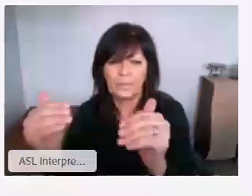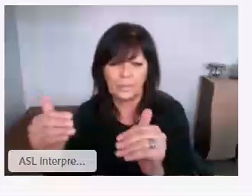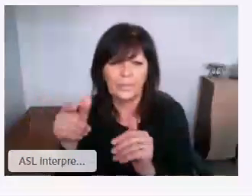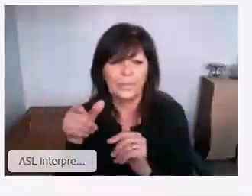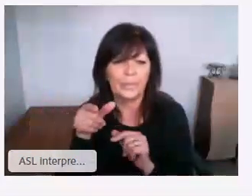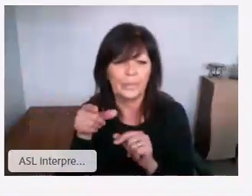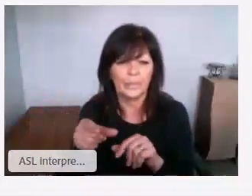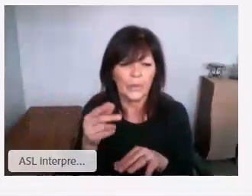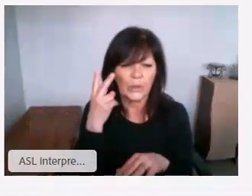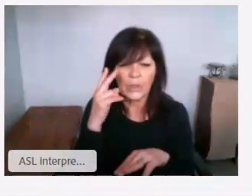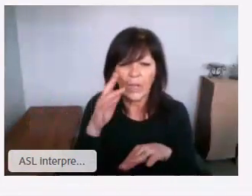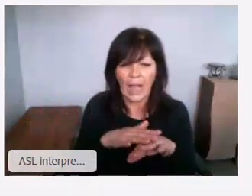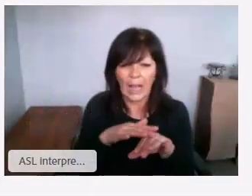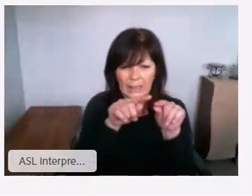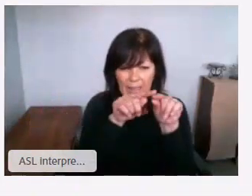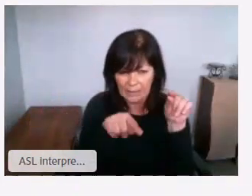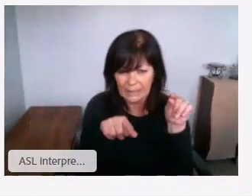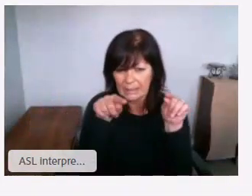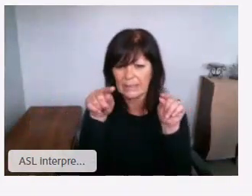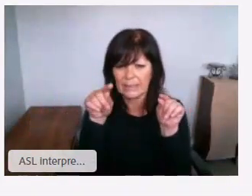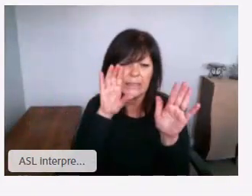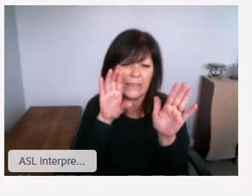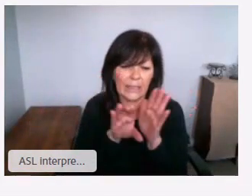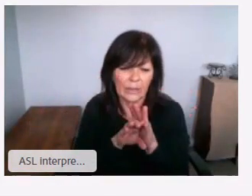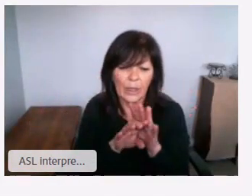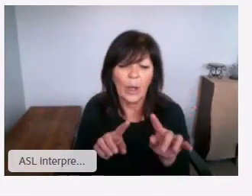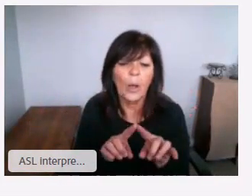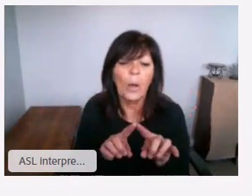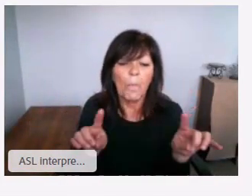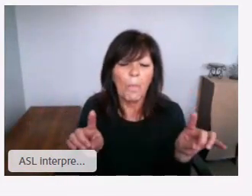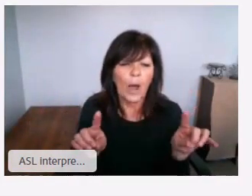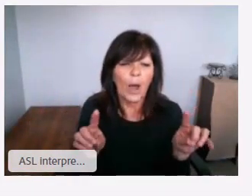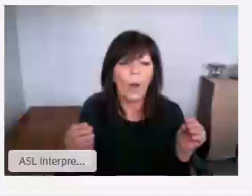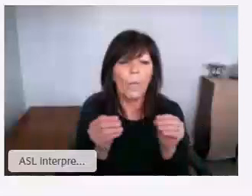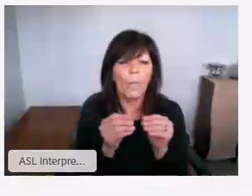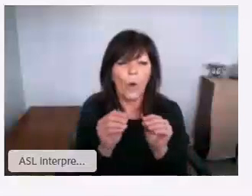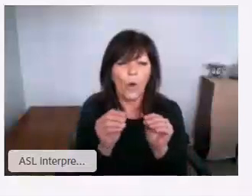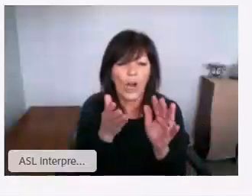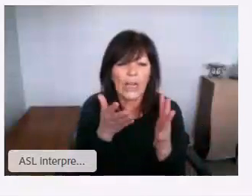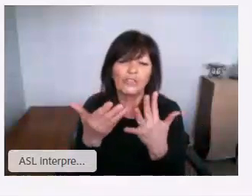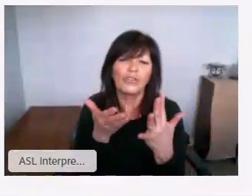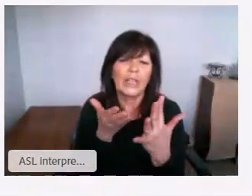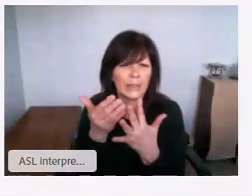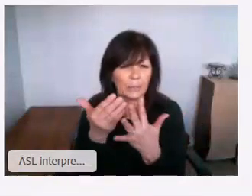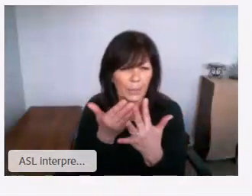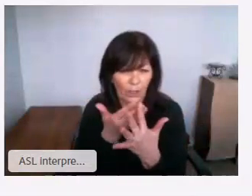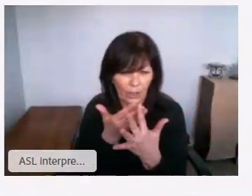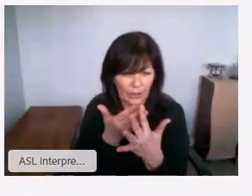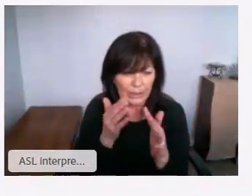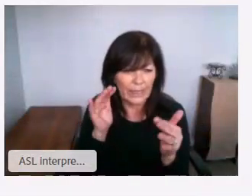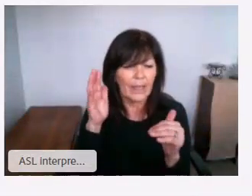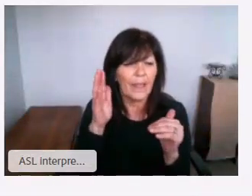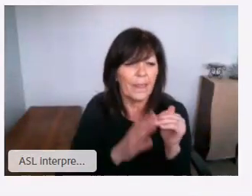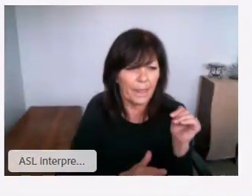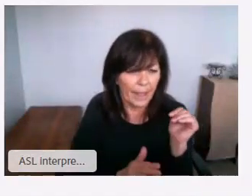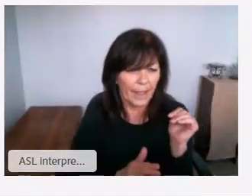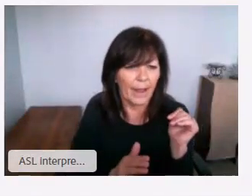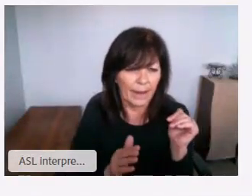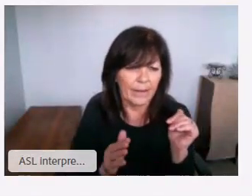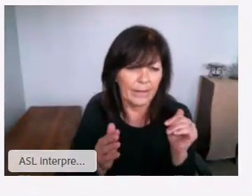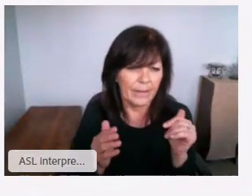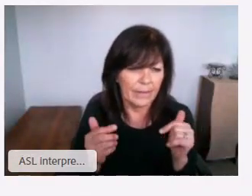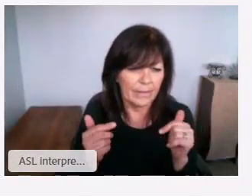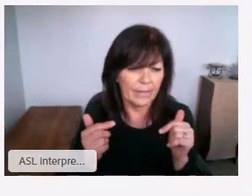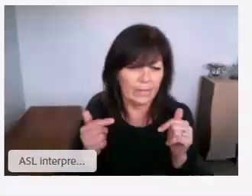V diagram, but is more transparent even than what we have, what a system